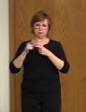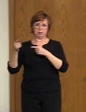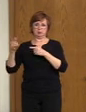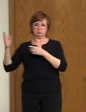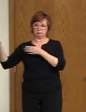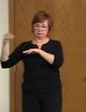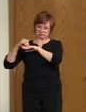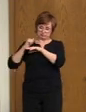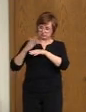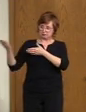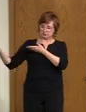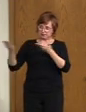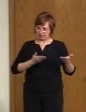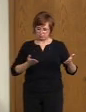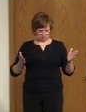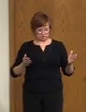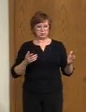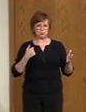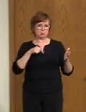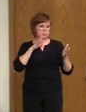year.